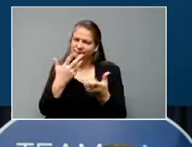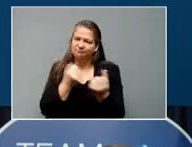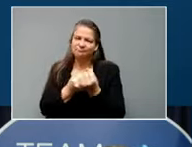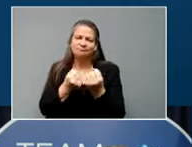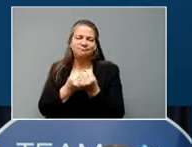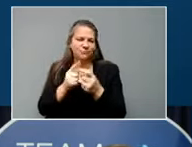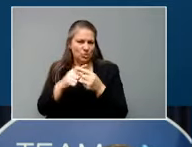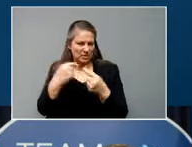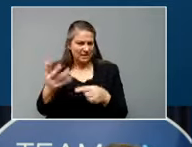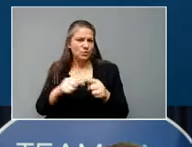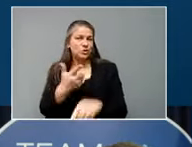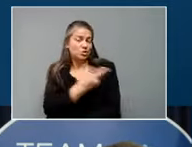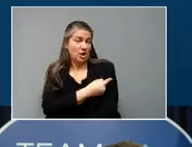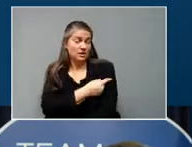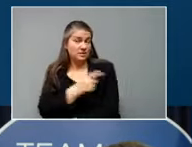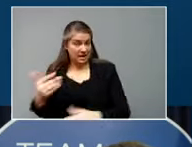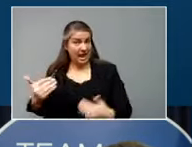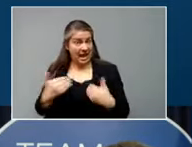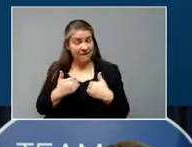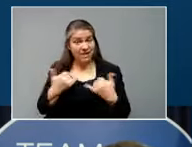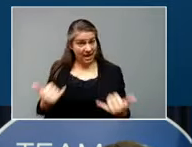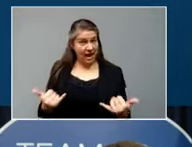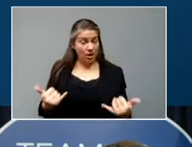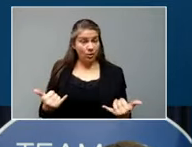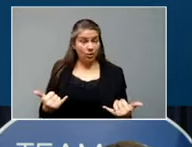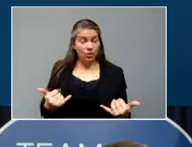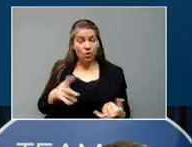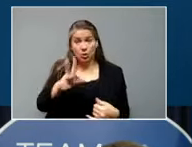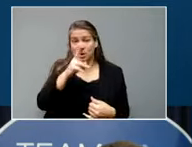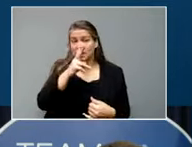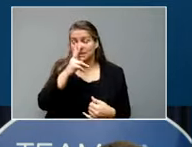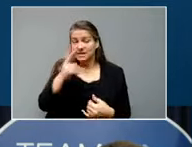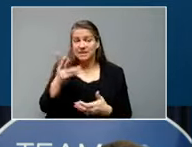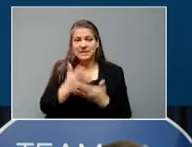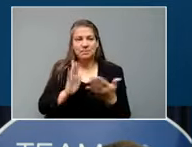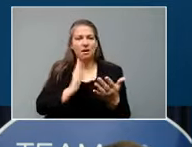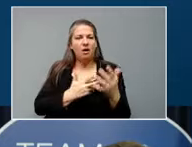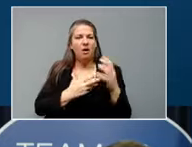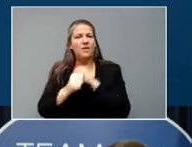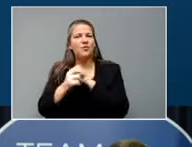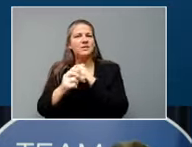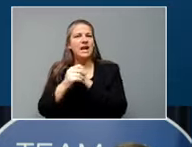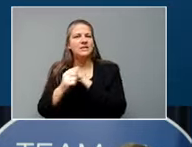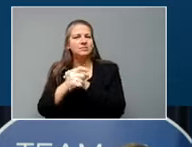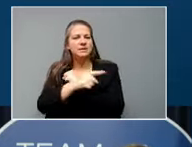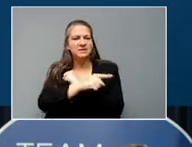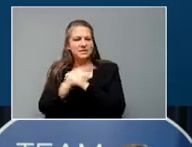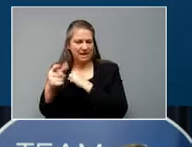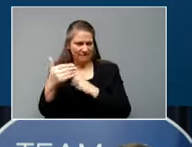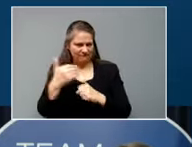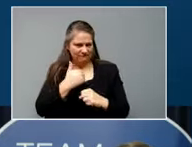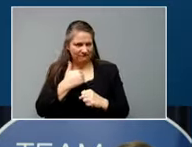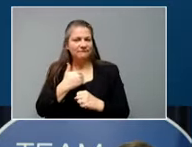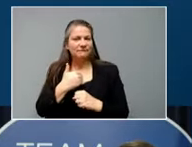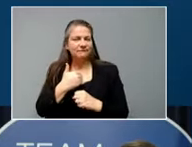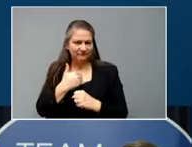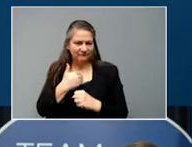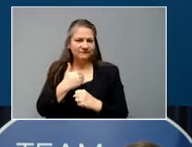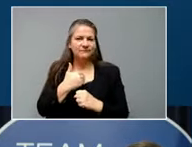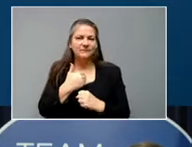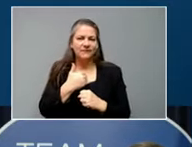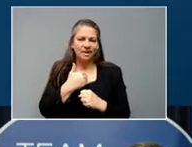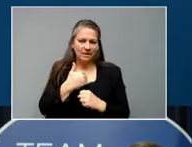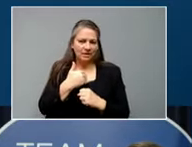it's available now. You're going to see some of our advertisements that will be out there again